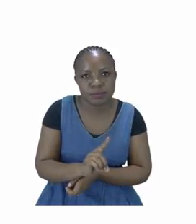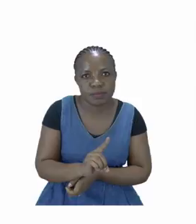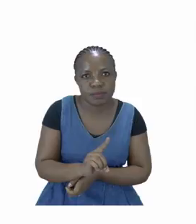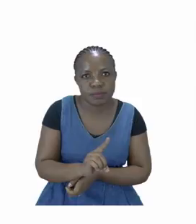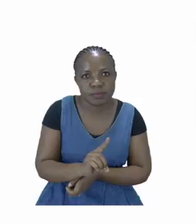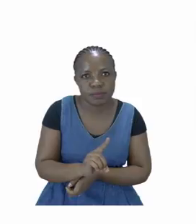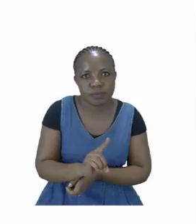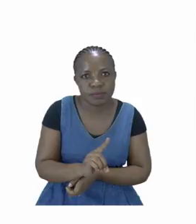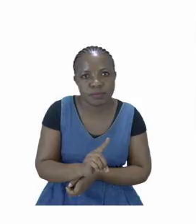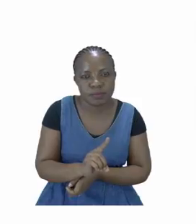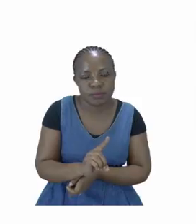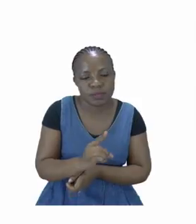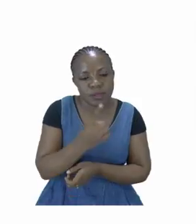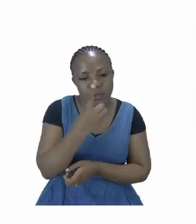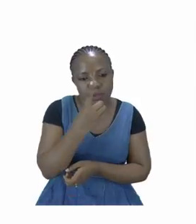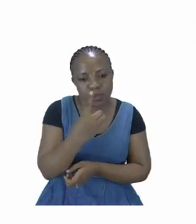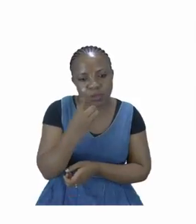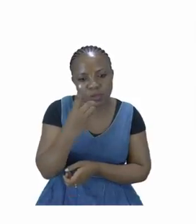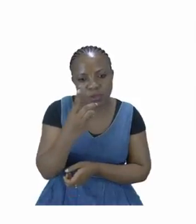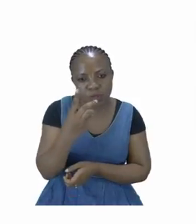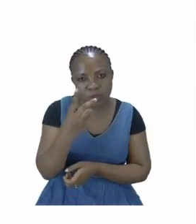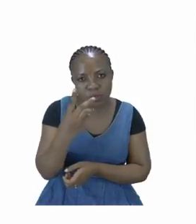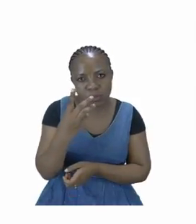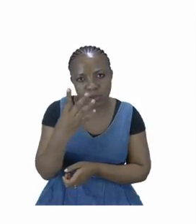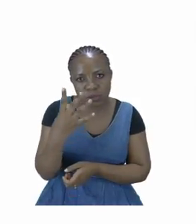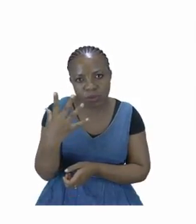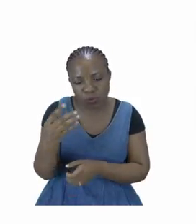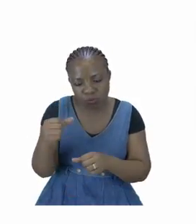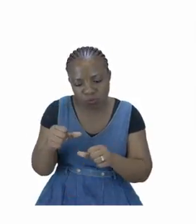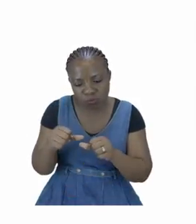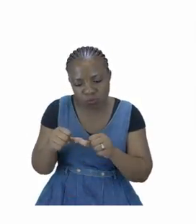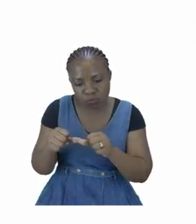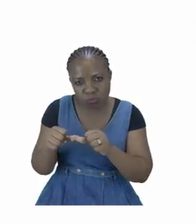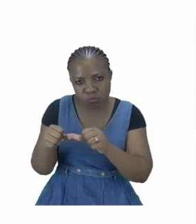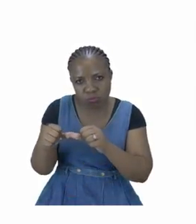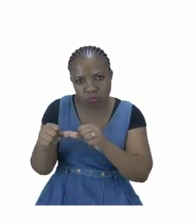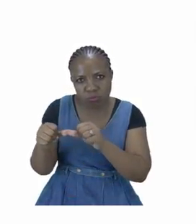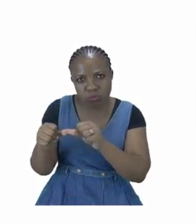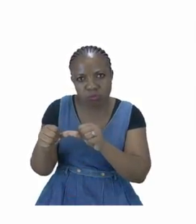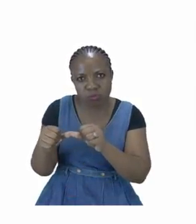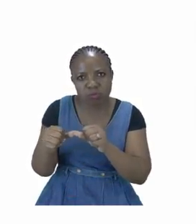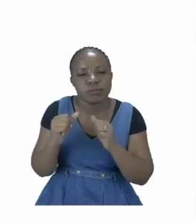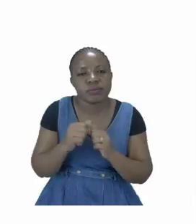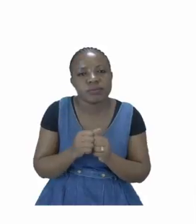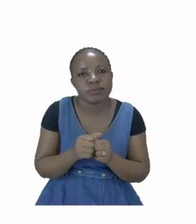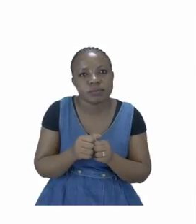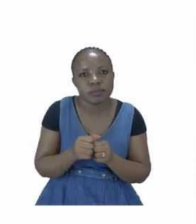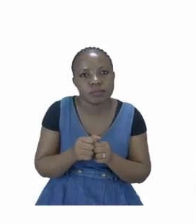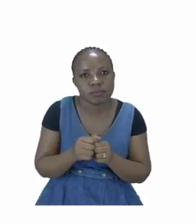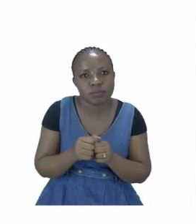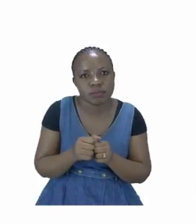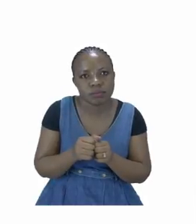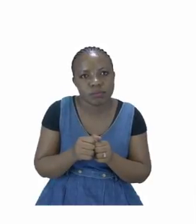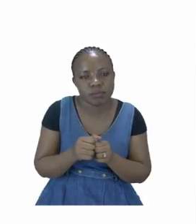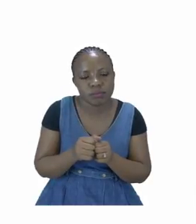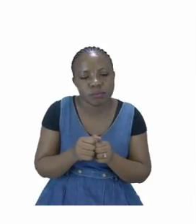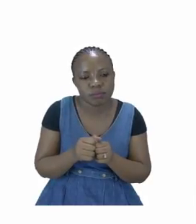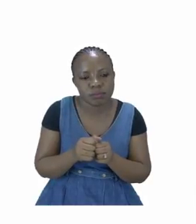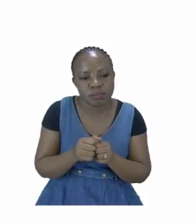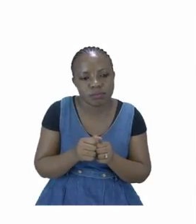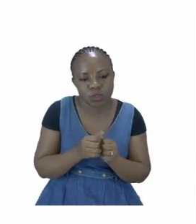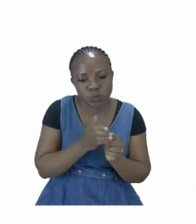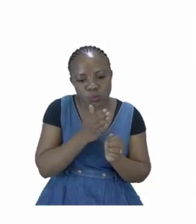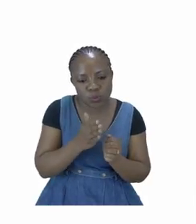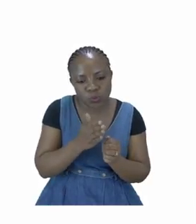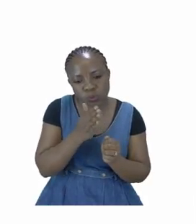lines by counting on. Now, counting on means that we are going to the next number. Even though we